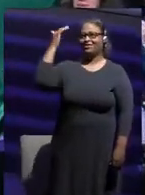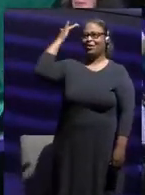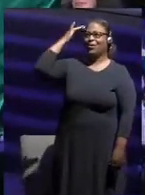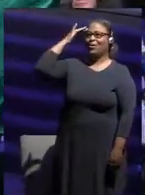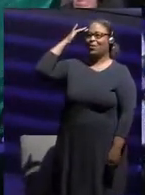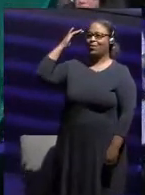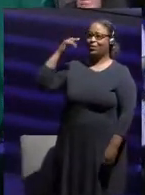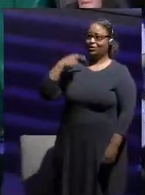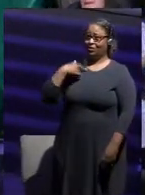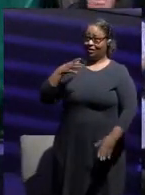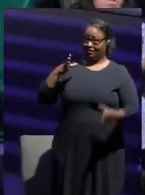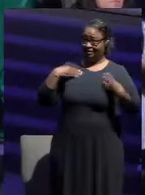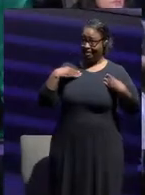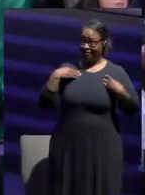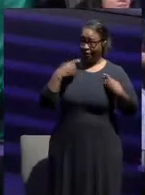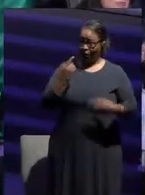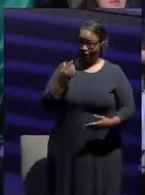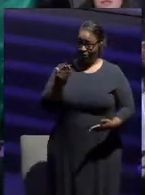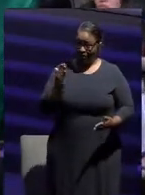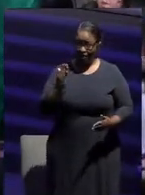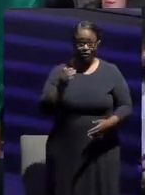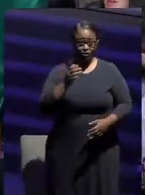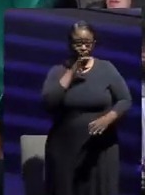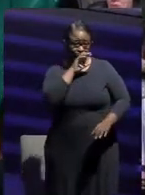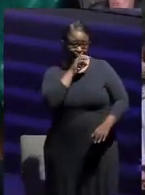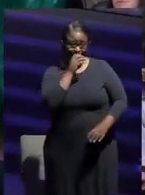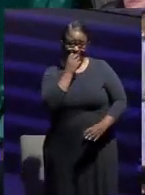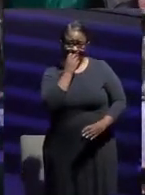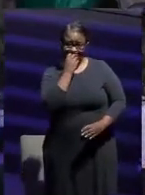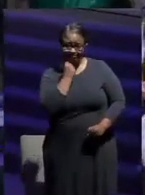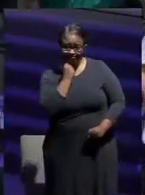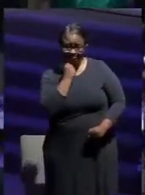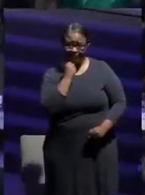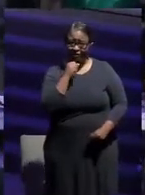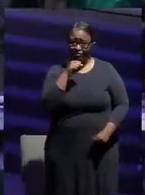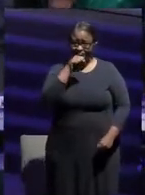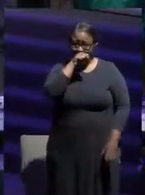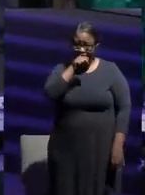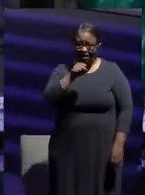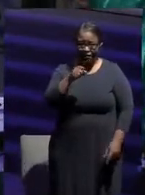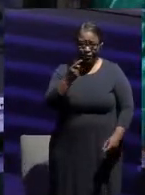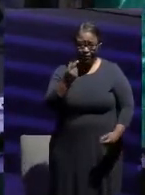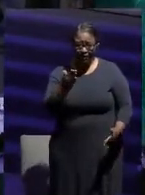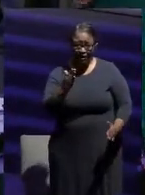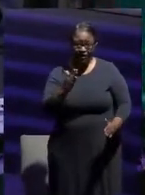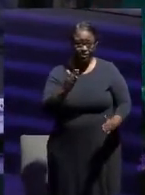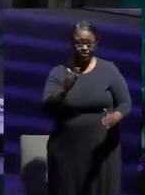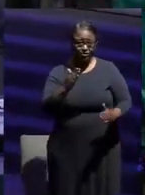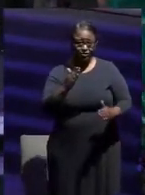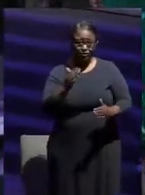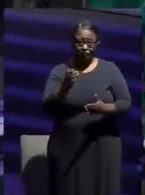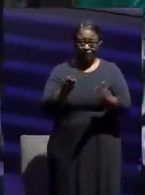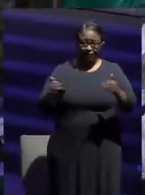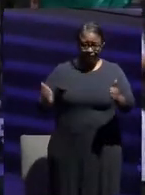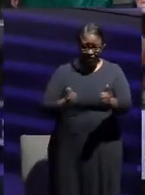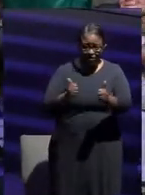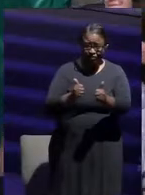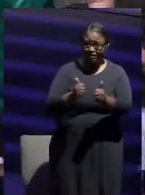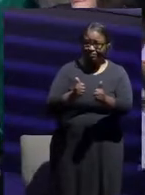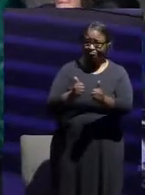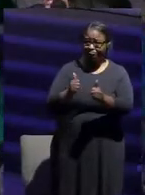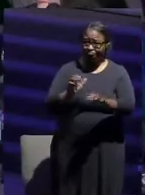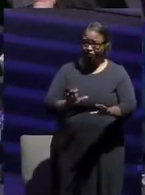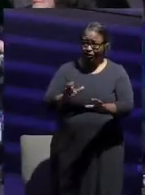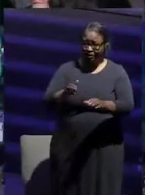of one way. All men is loving the one way. All men is walking in the one way. Standing in the one